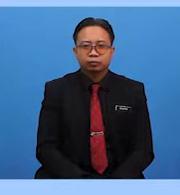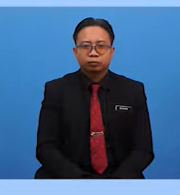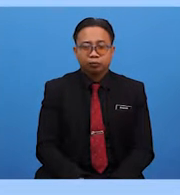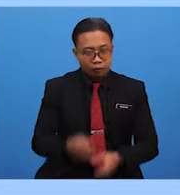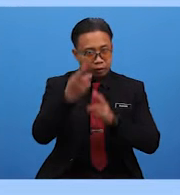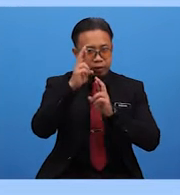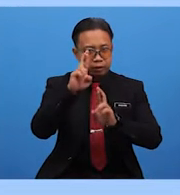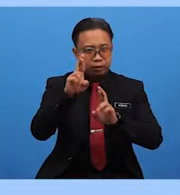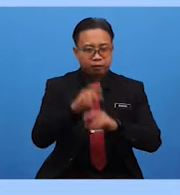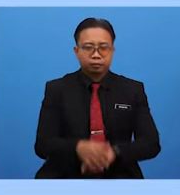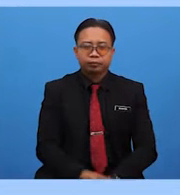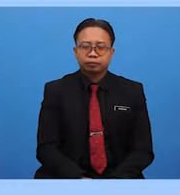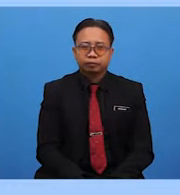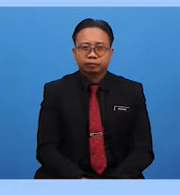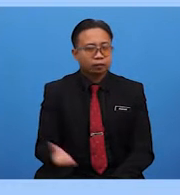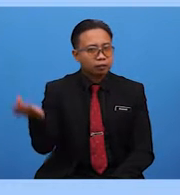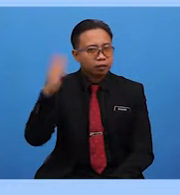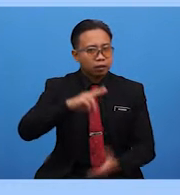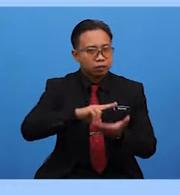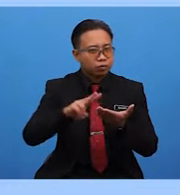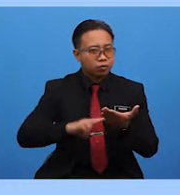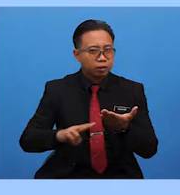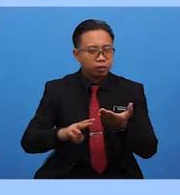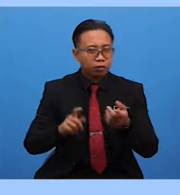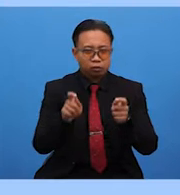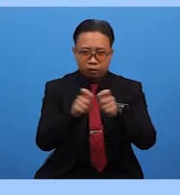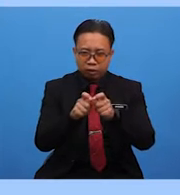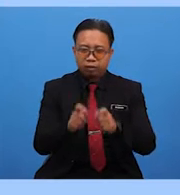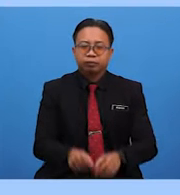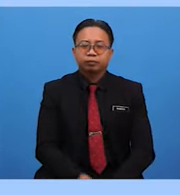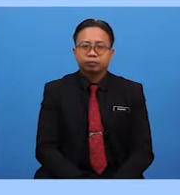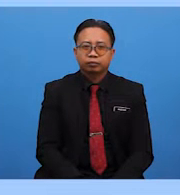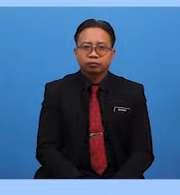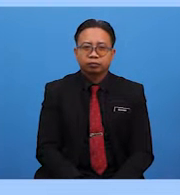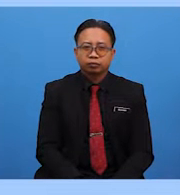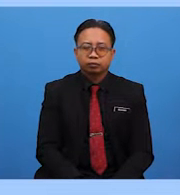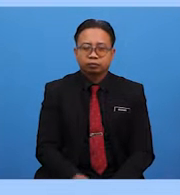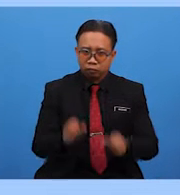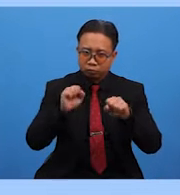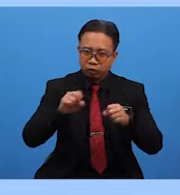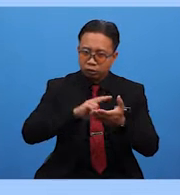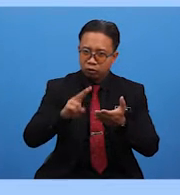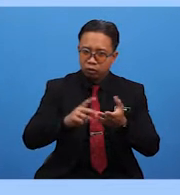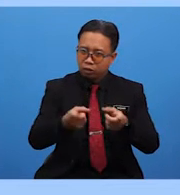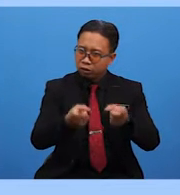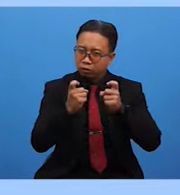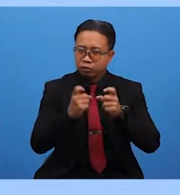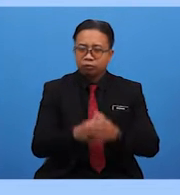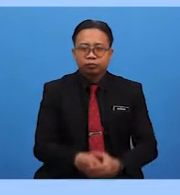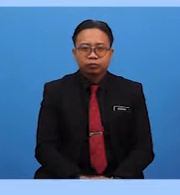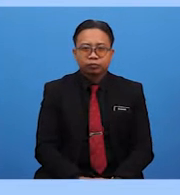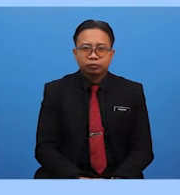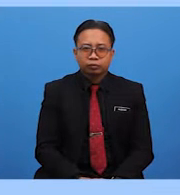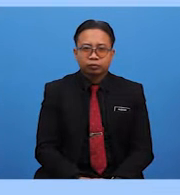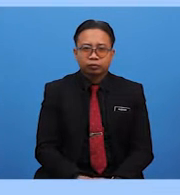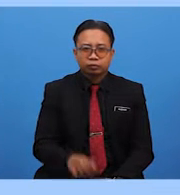first. Are you ready? Let's read them together. Can you read them faster?